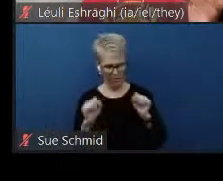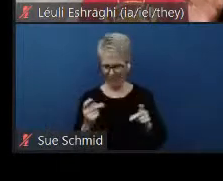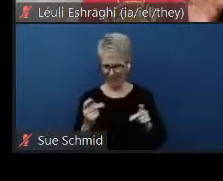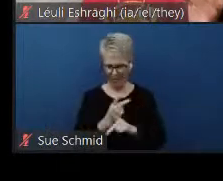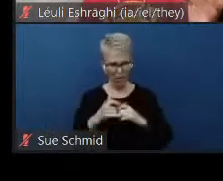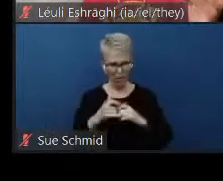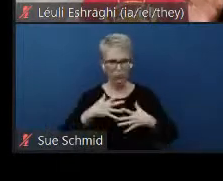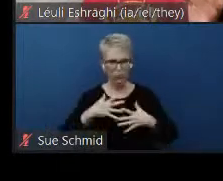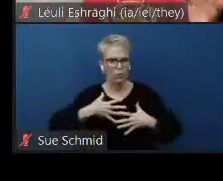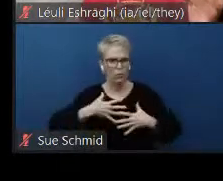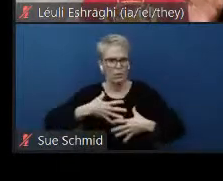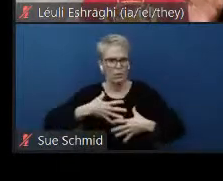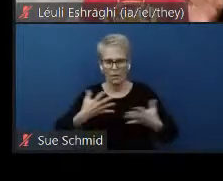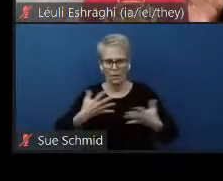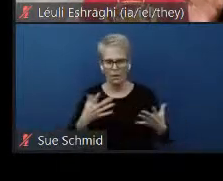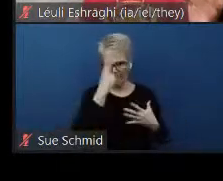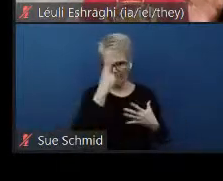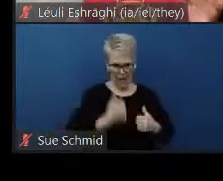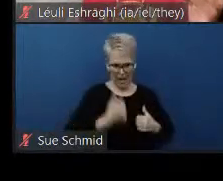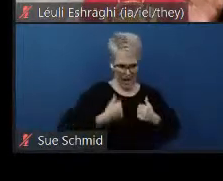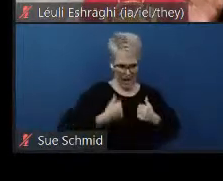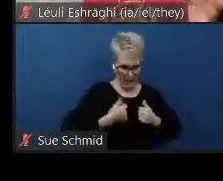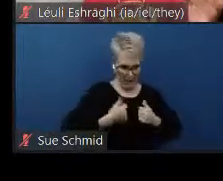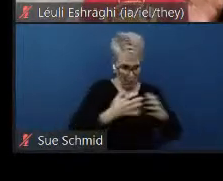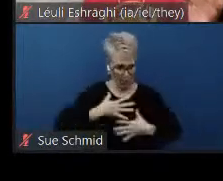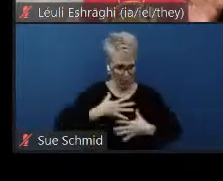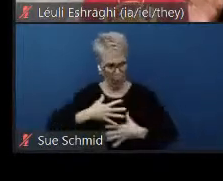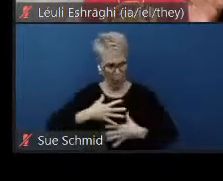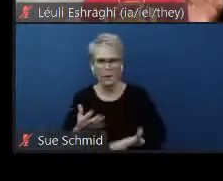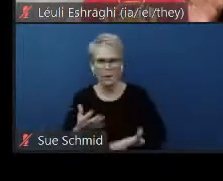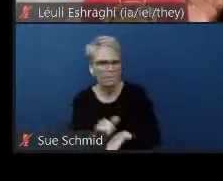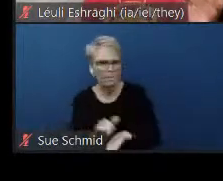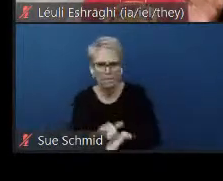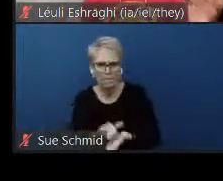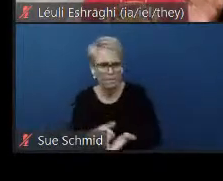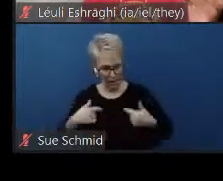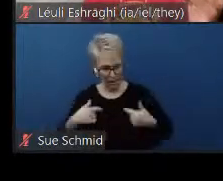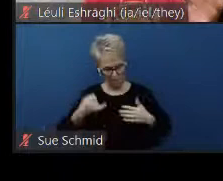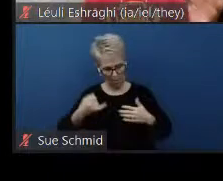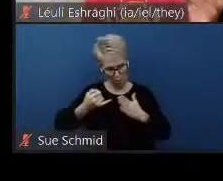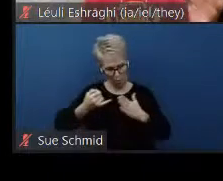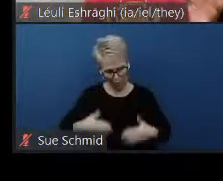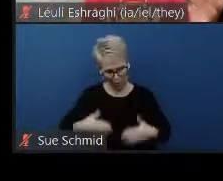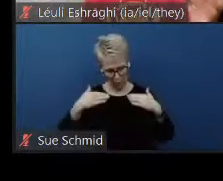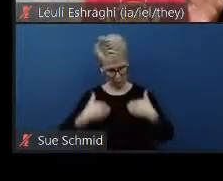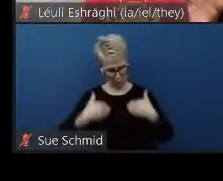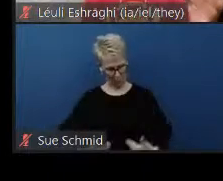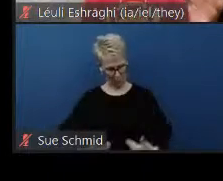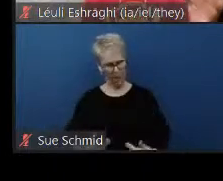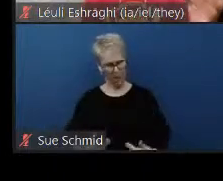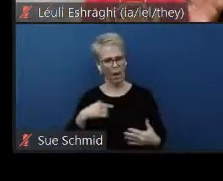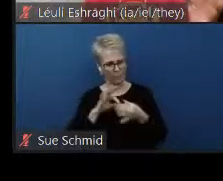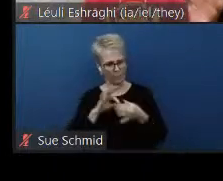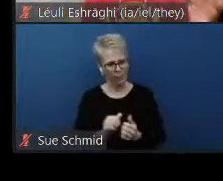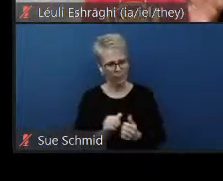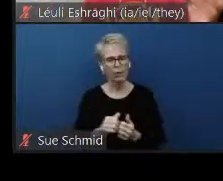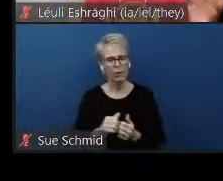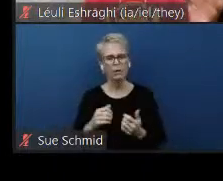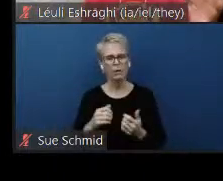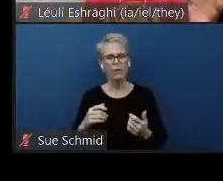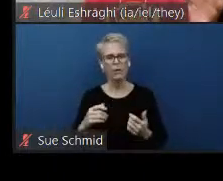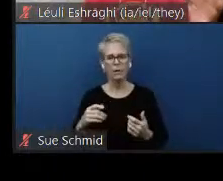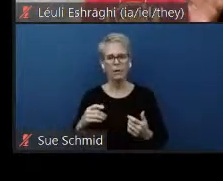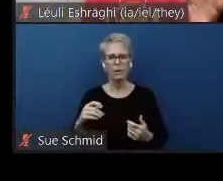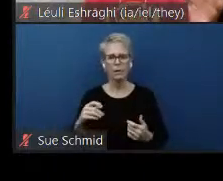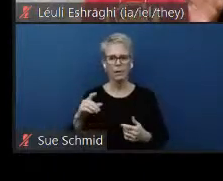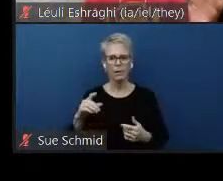breathe? What is Black life without breath? I'm an artist and a human who's concerned with Black death, Black life,